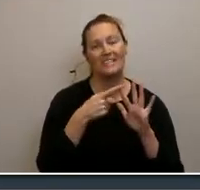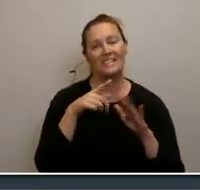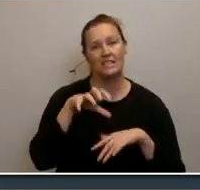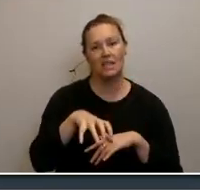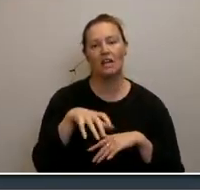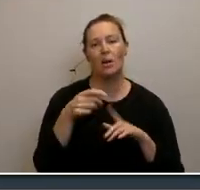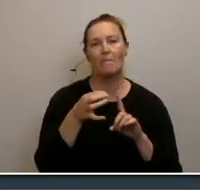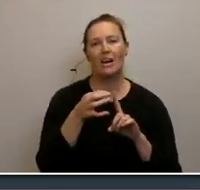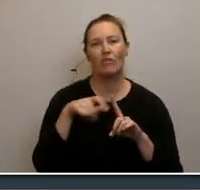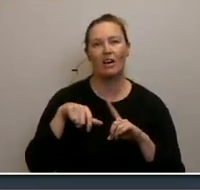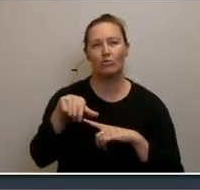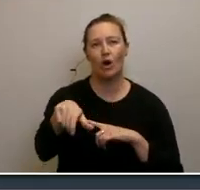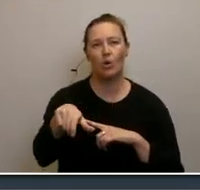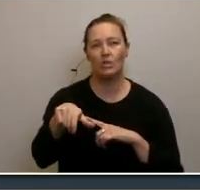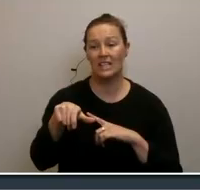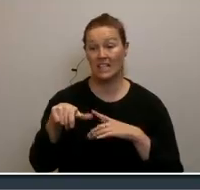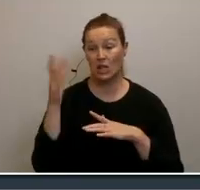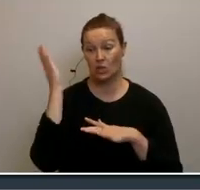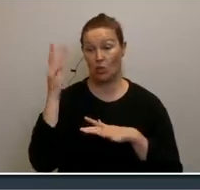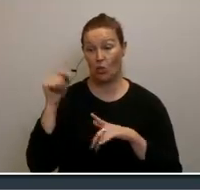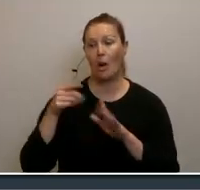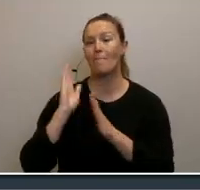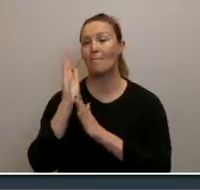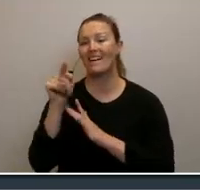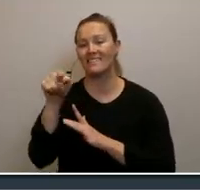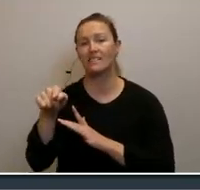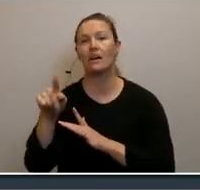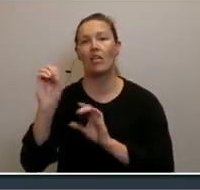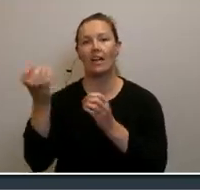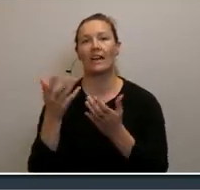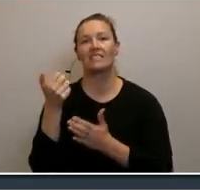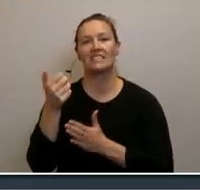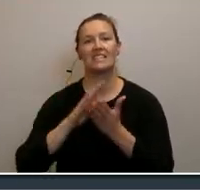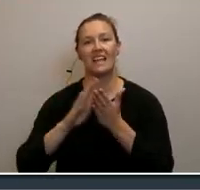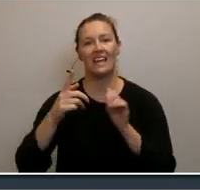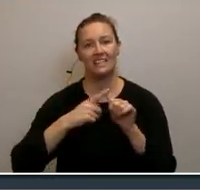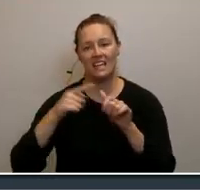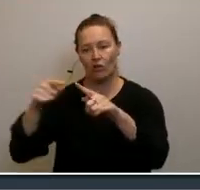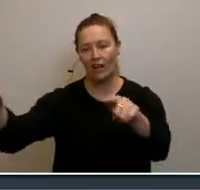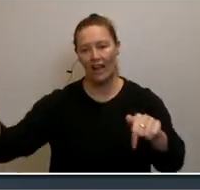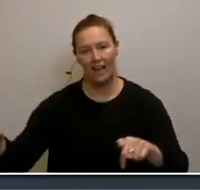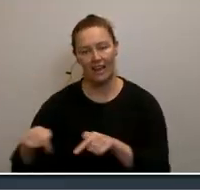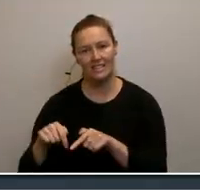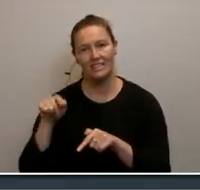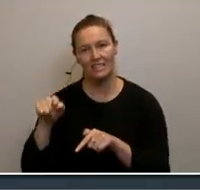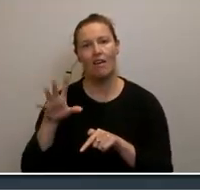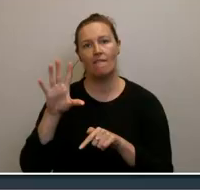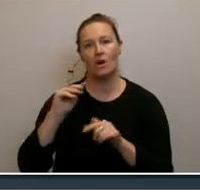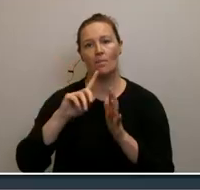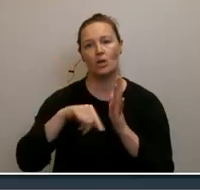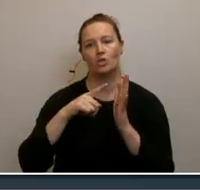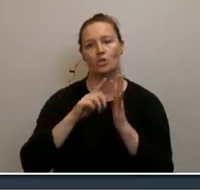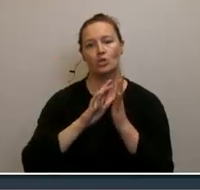down Pakawhai Road, in past Pakawhai School, and we've been gifted approximately six hectares of land from the Joan